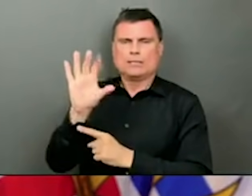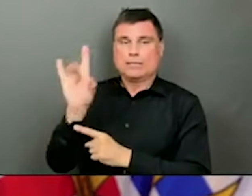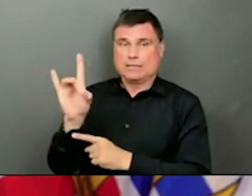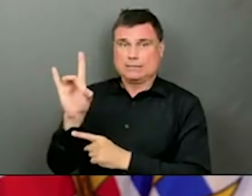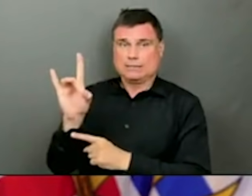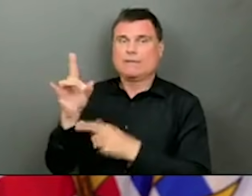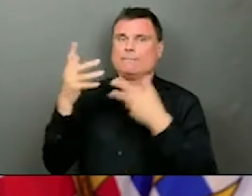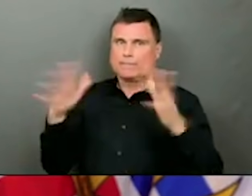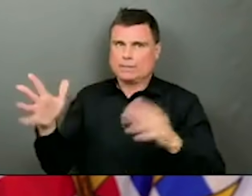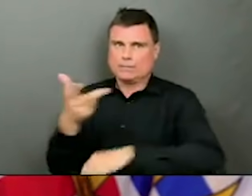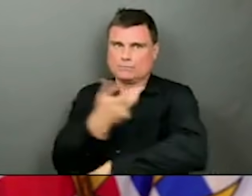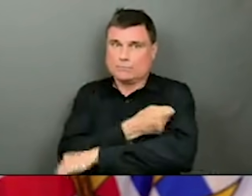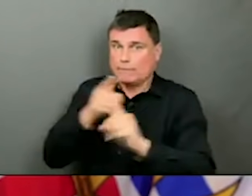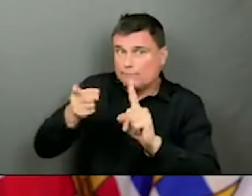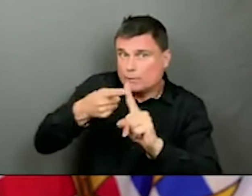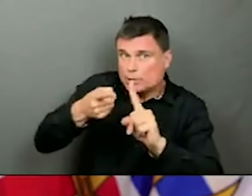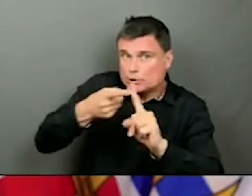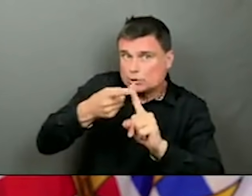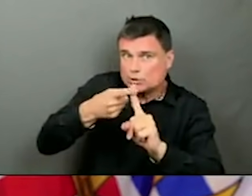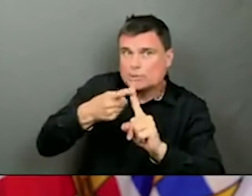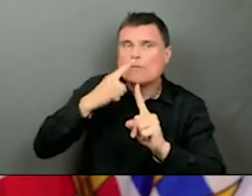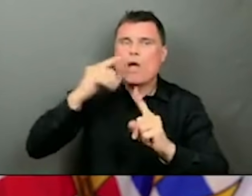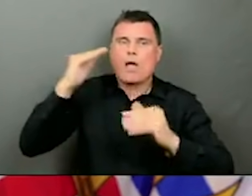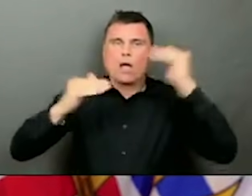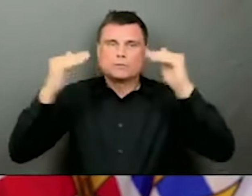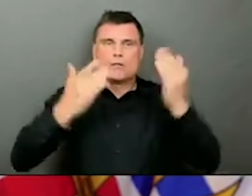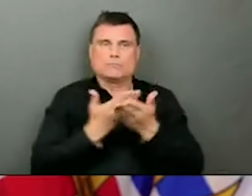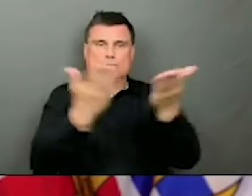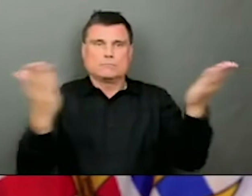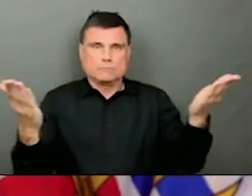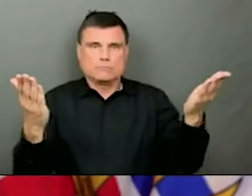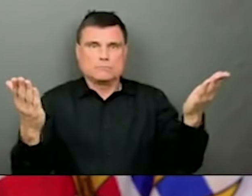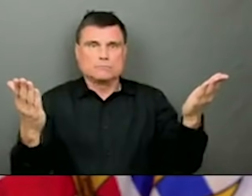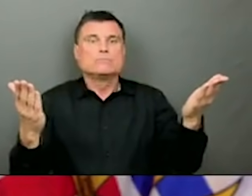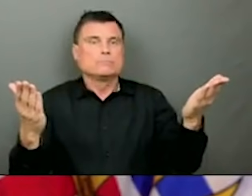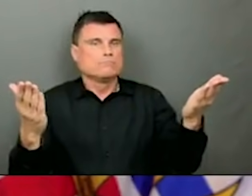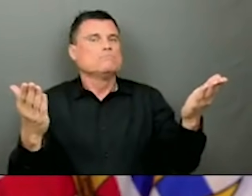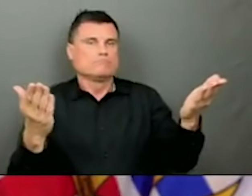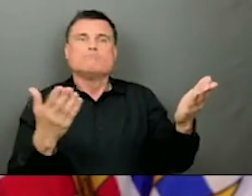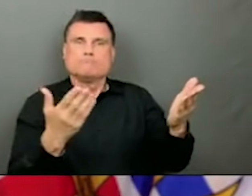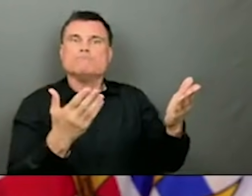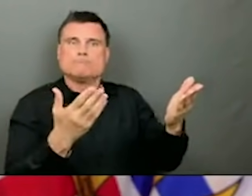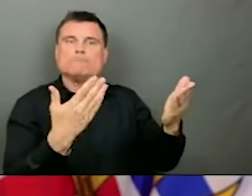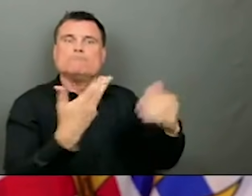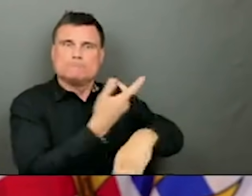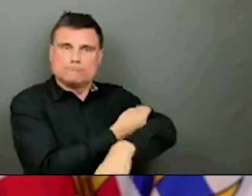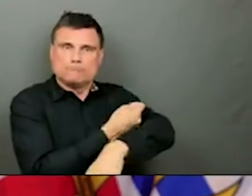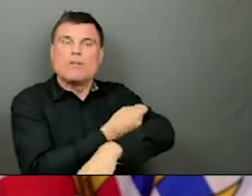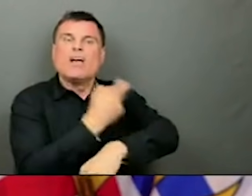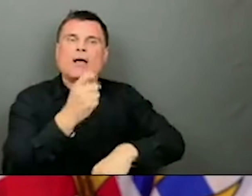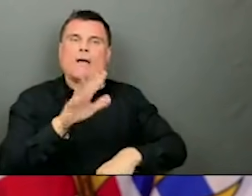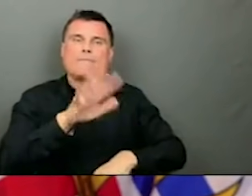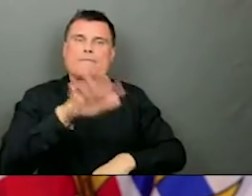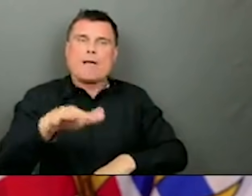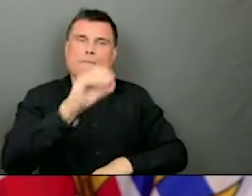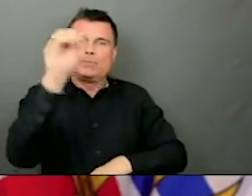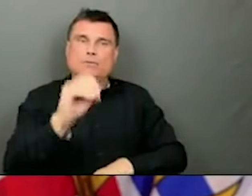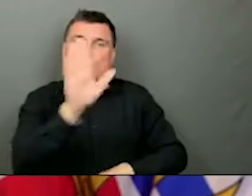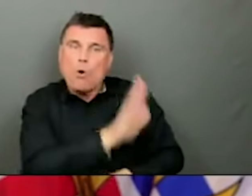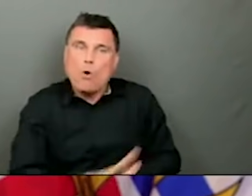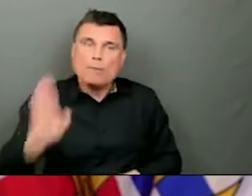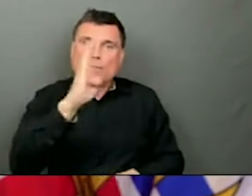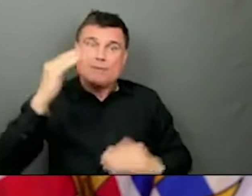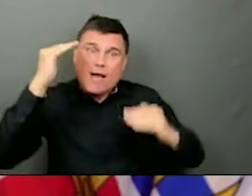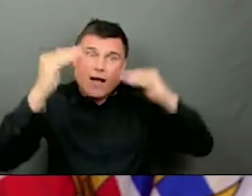55% of eligible adults 18 years and over have now received their first dose of vaccine in British Columbia. We've